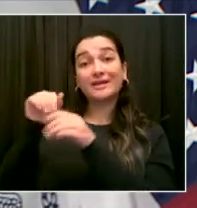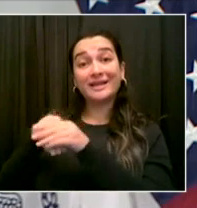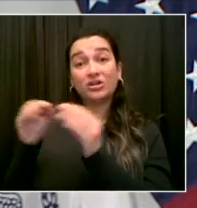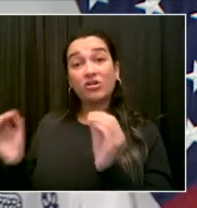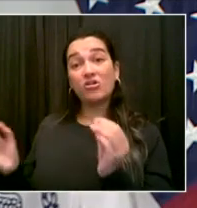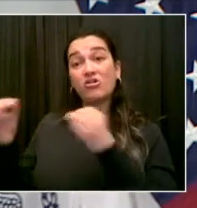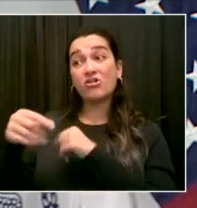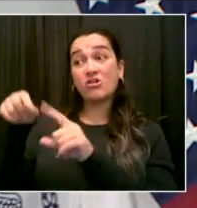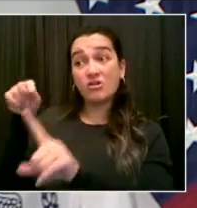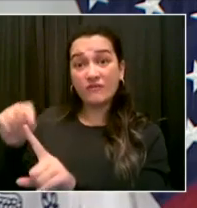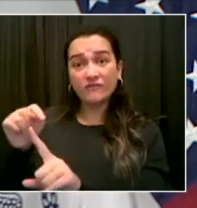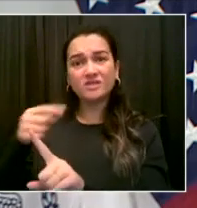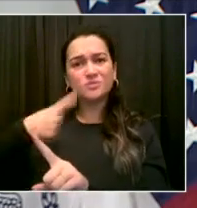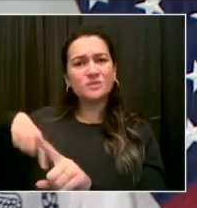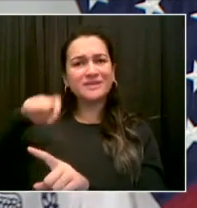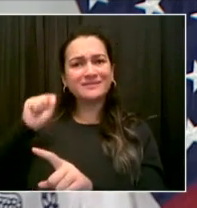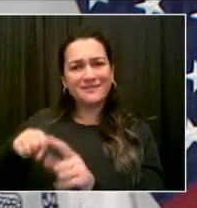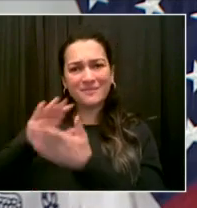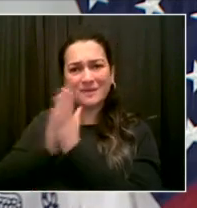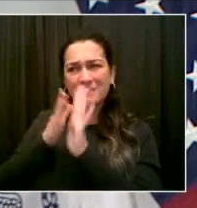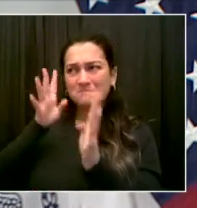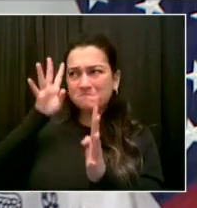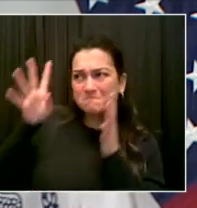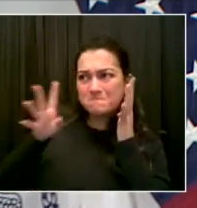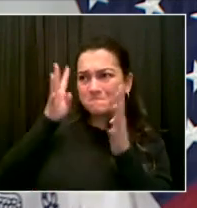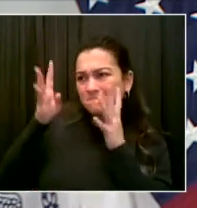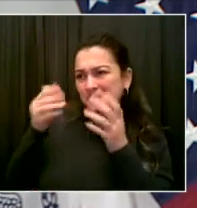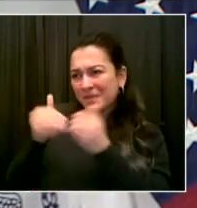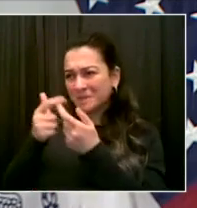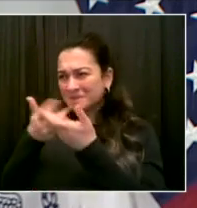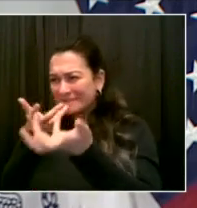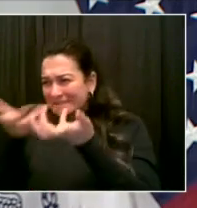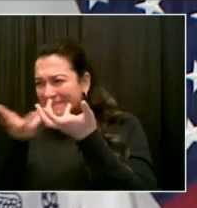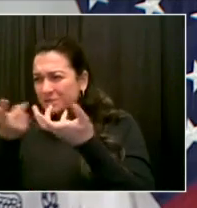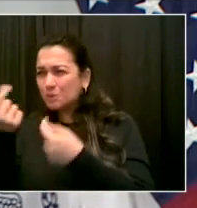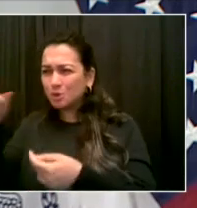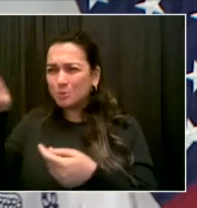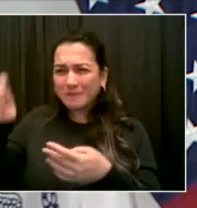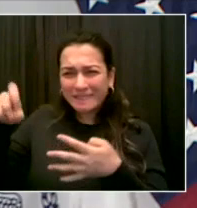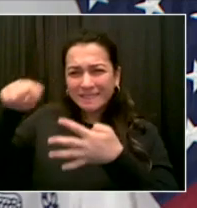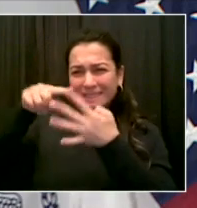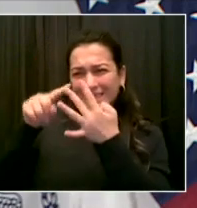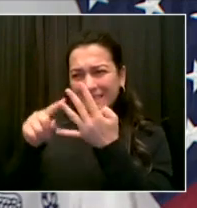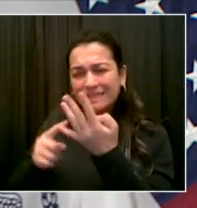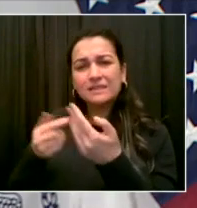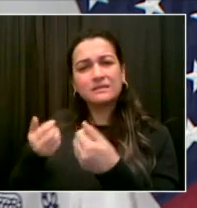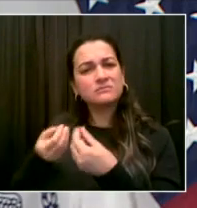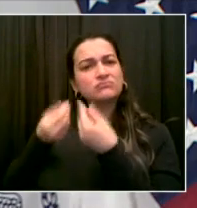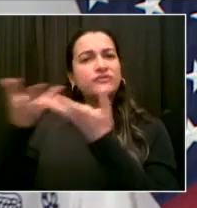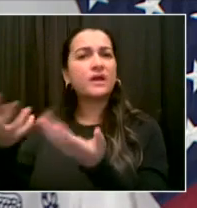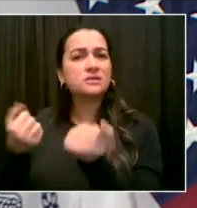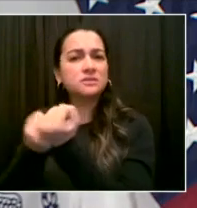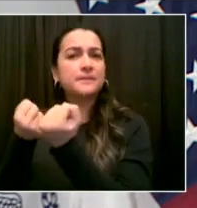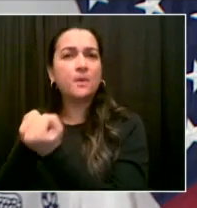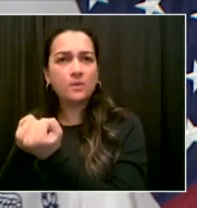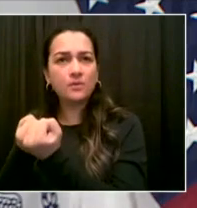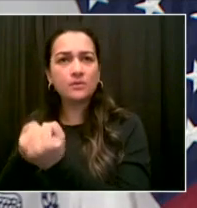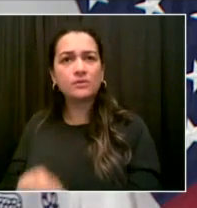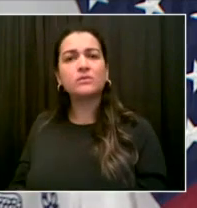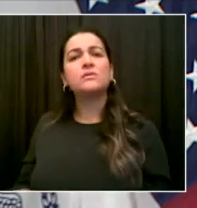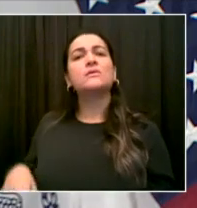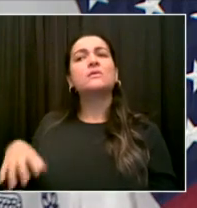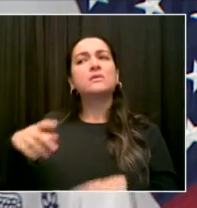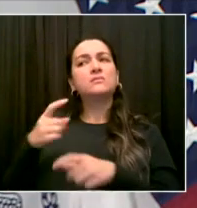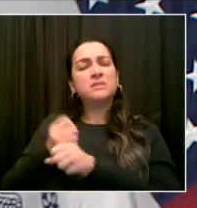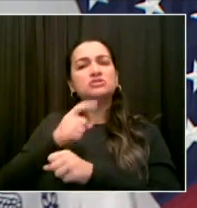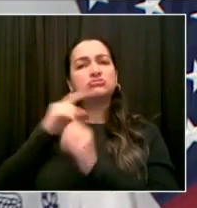part of our recovery. We need it. Obviously, anyone with a particular need can and does talk to their supervisor, and we